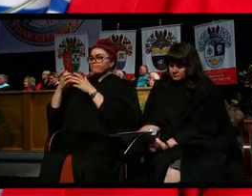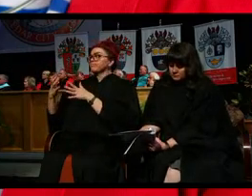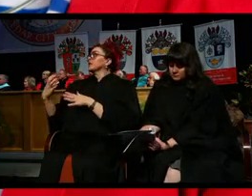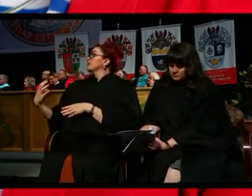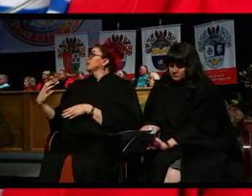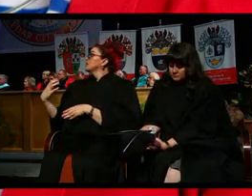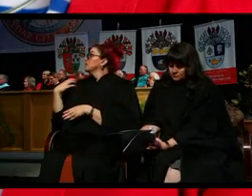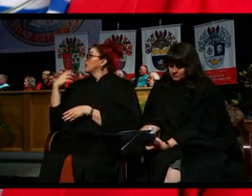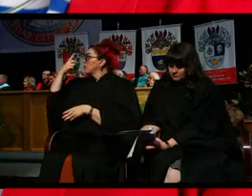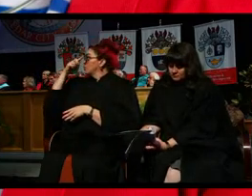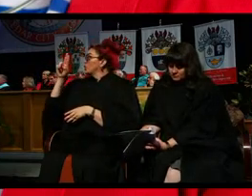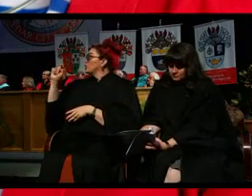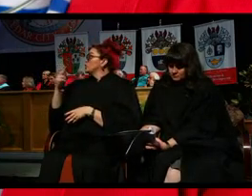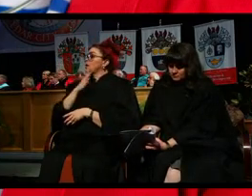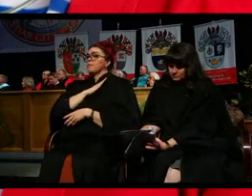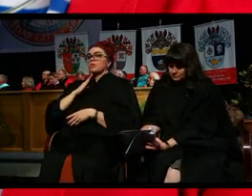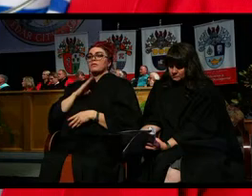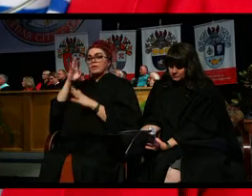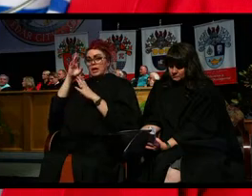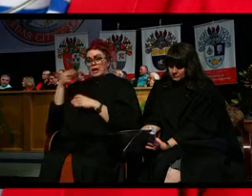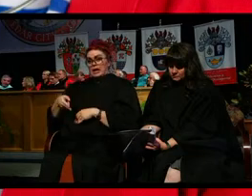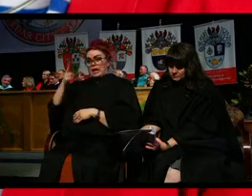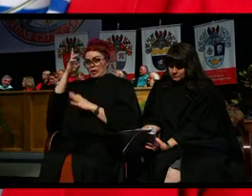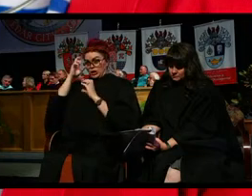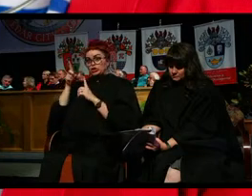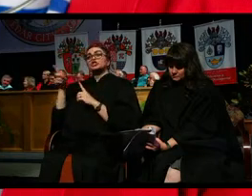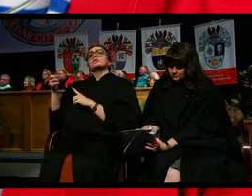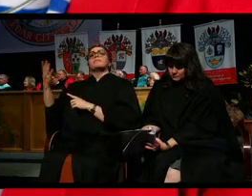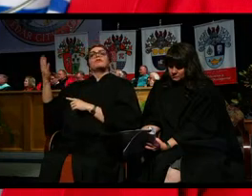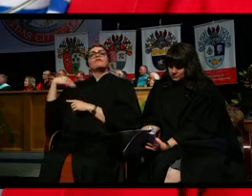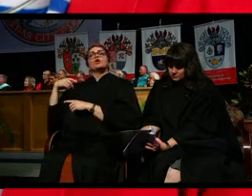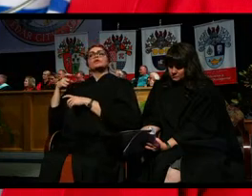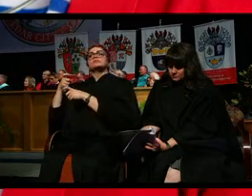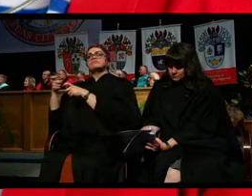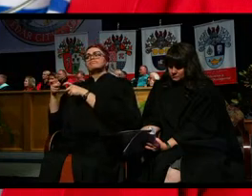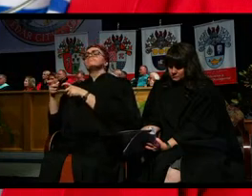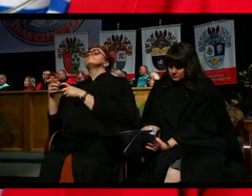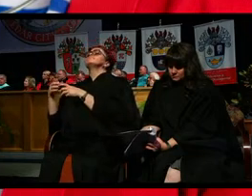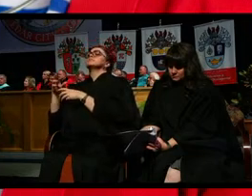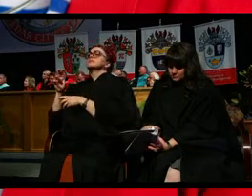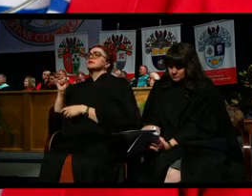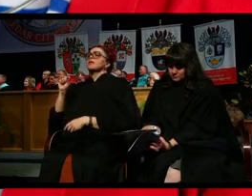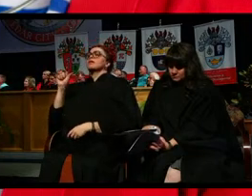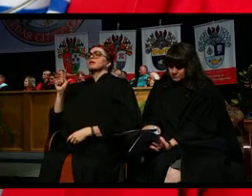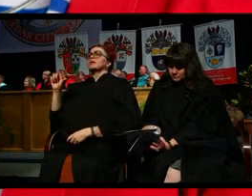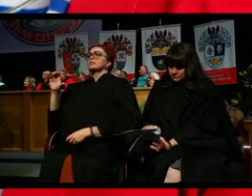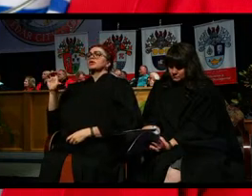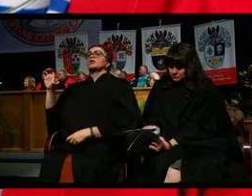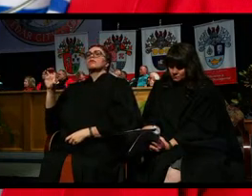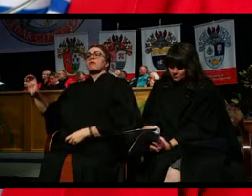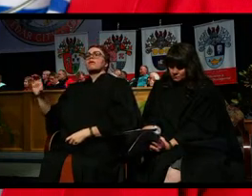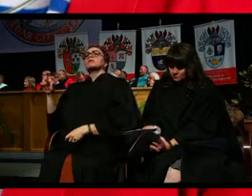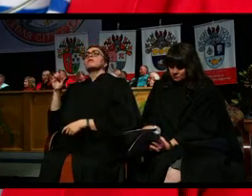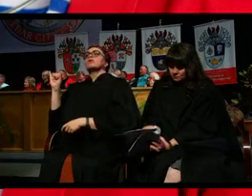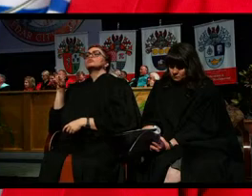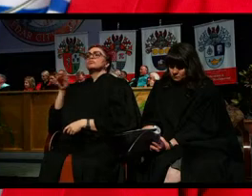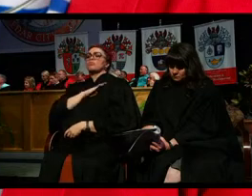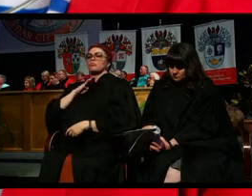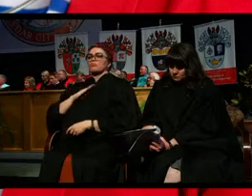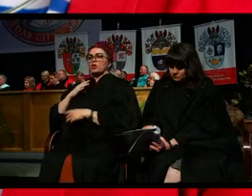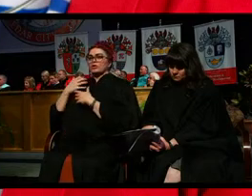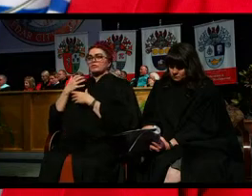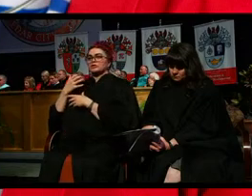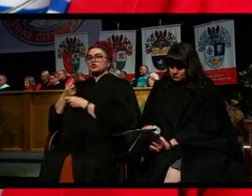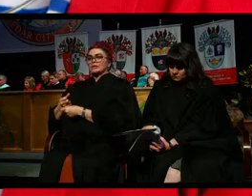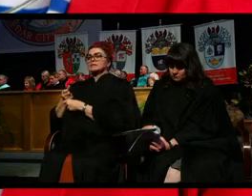as Chair of the Salt Lake Community College Board of Trustees and a member of the Westminster College Board of Trustees. She